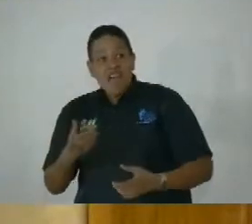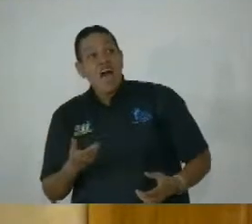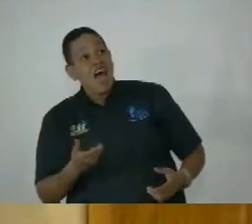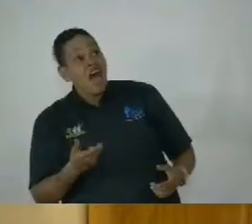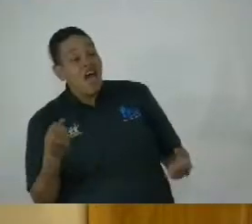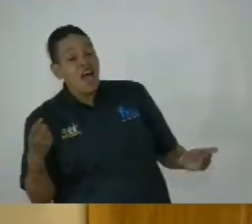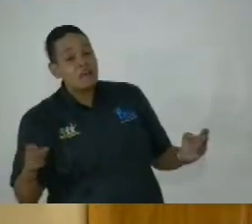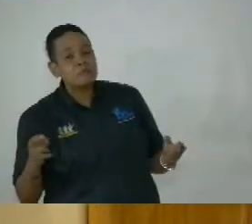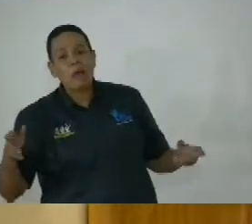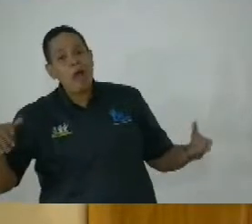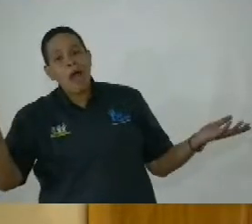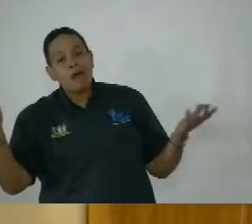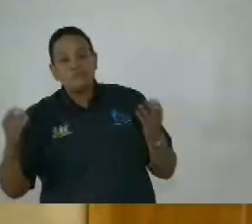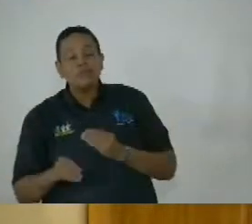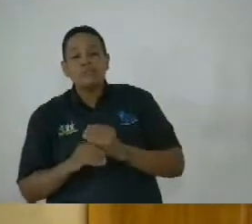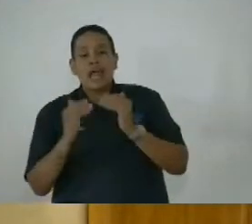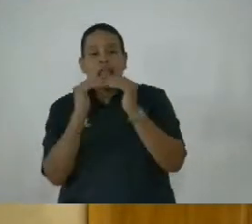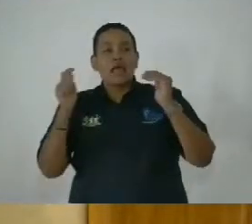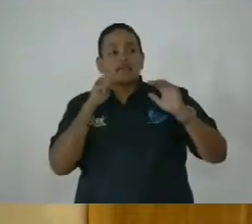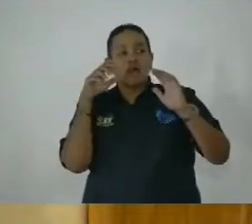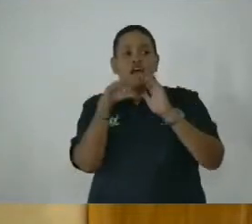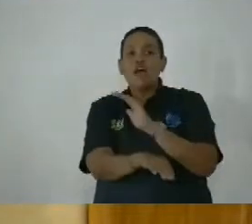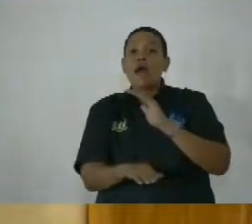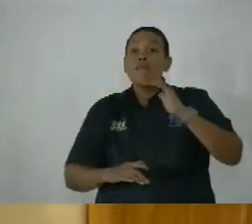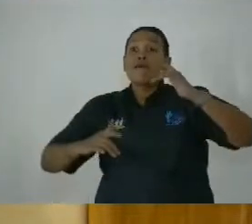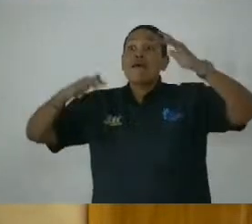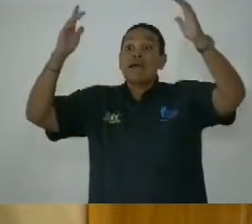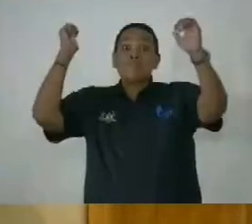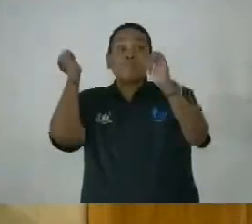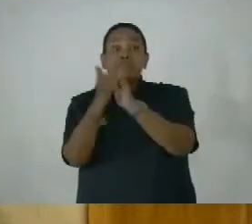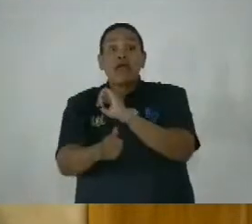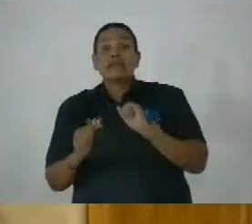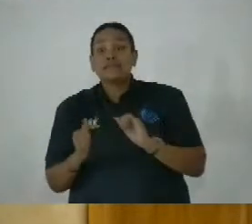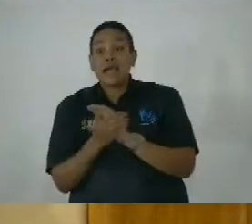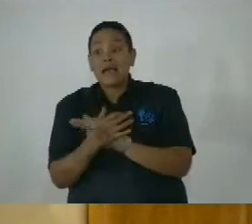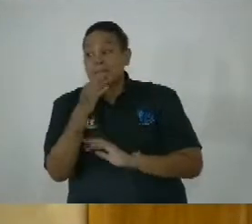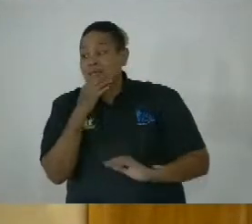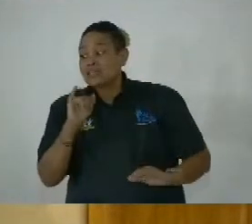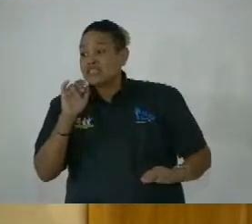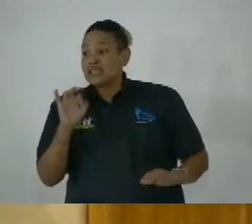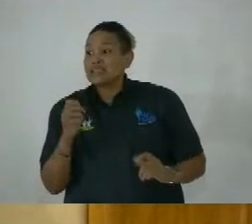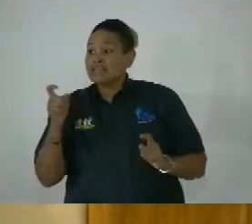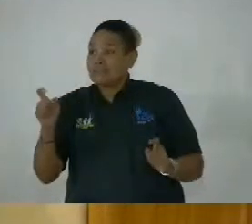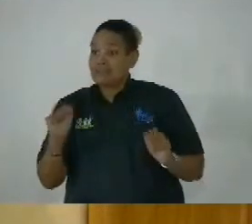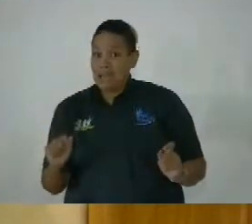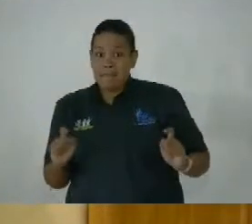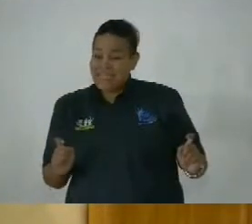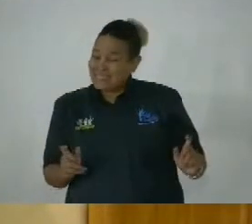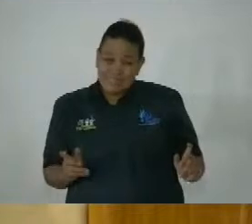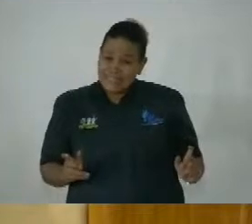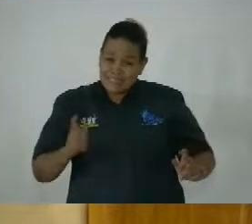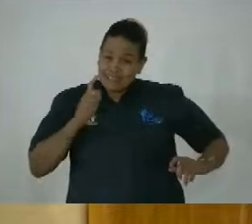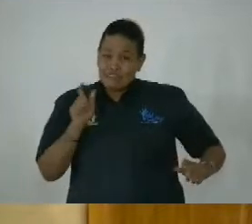level of crime and violence had surpassed the capacity that the JCF had given. Quite frankly, the force was so ill-equipped to address